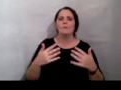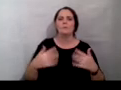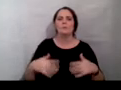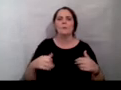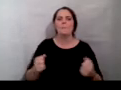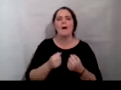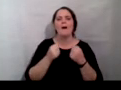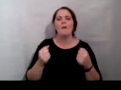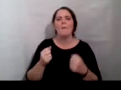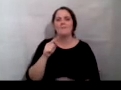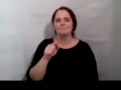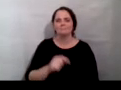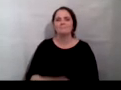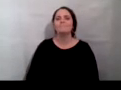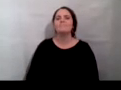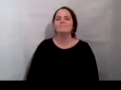power.